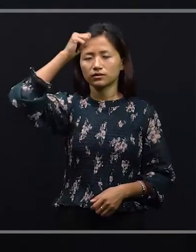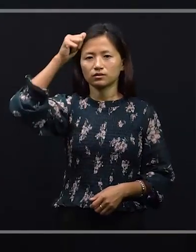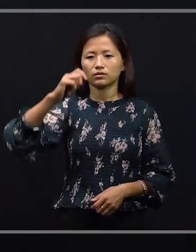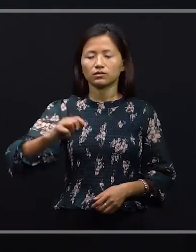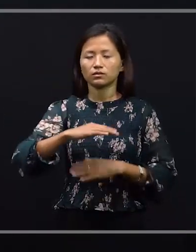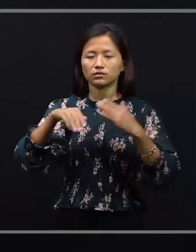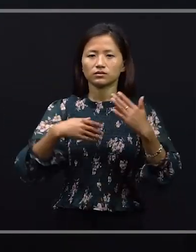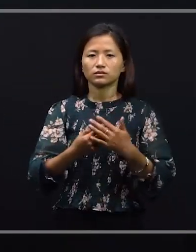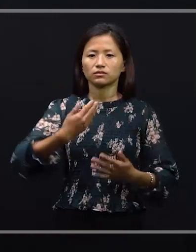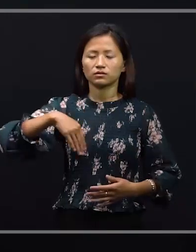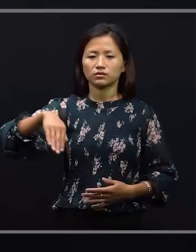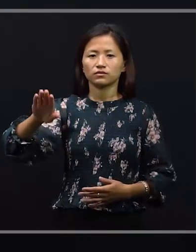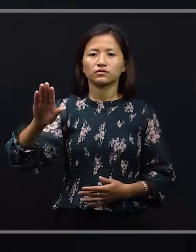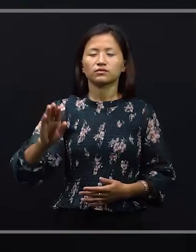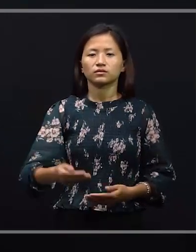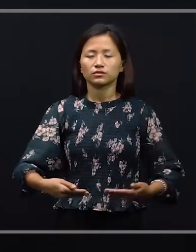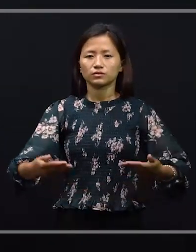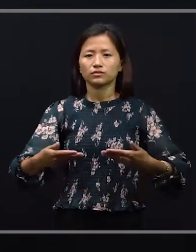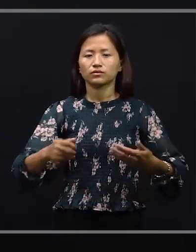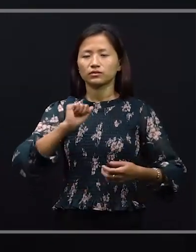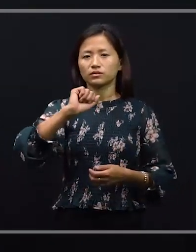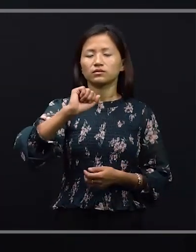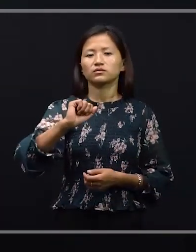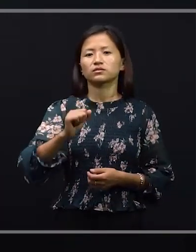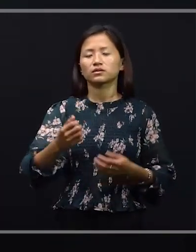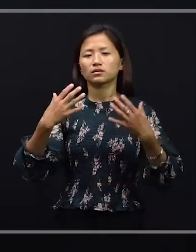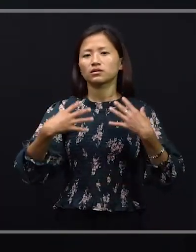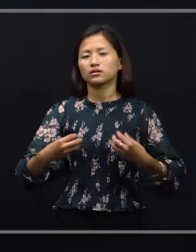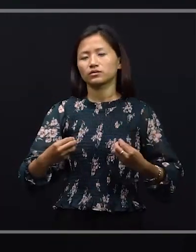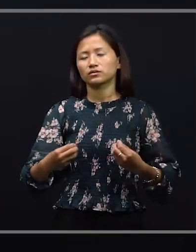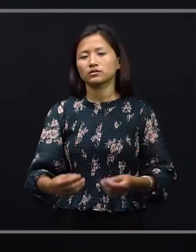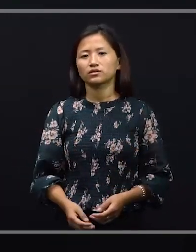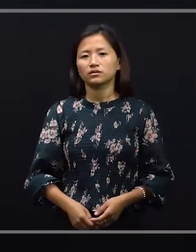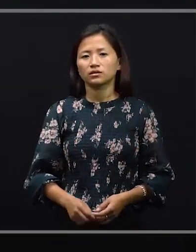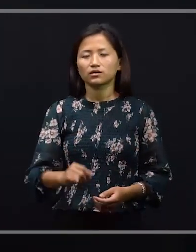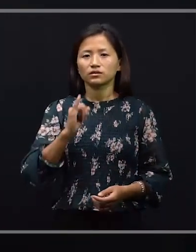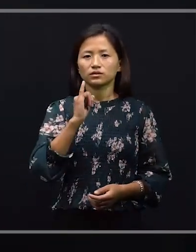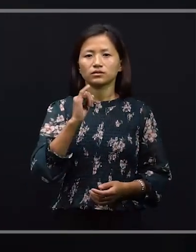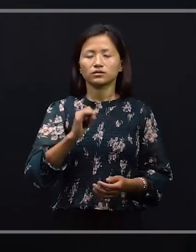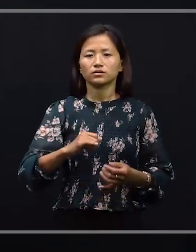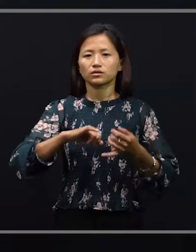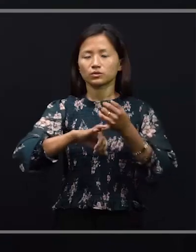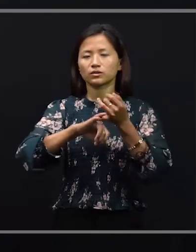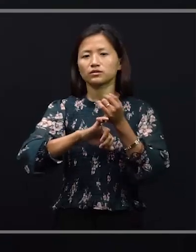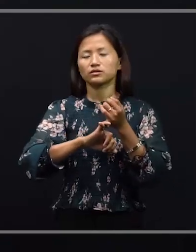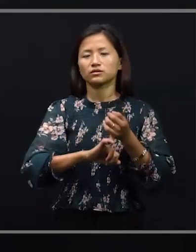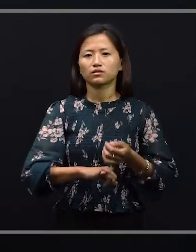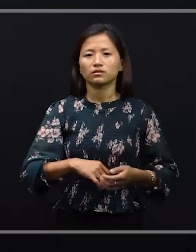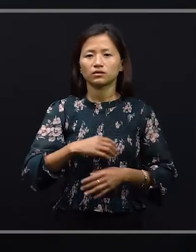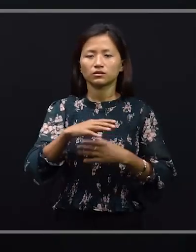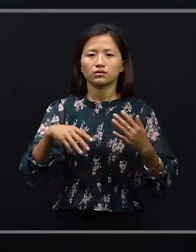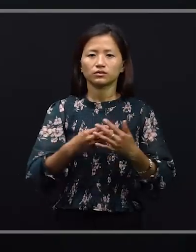for their, like to weave their own clothes. We call it as the indigenous Swadeshi also. So all these